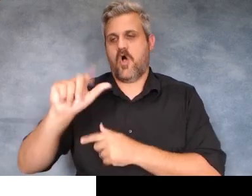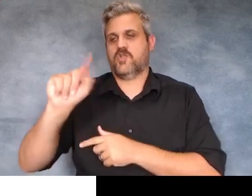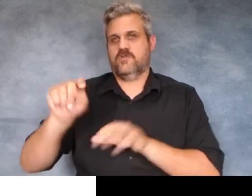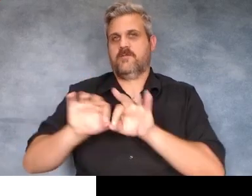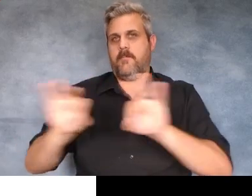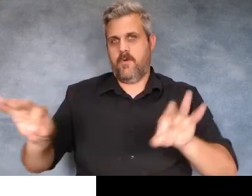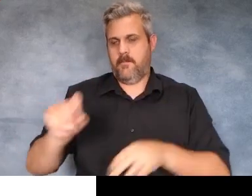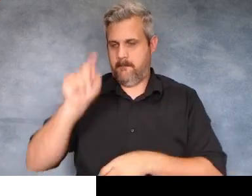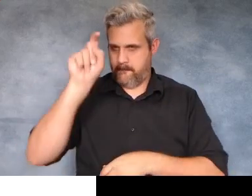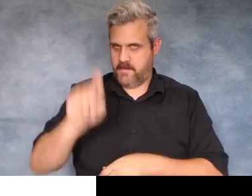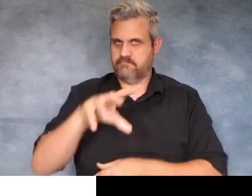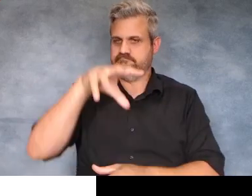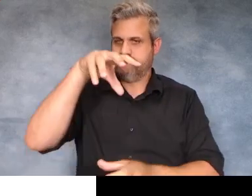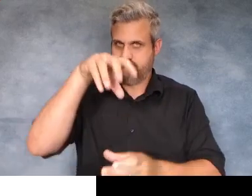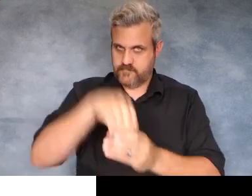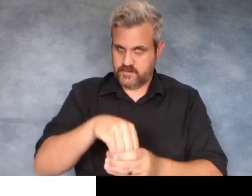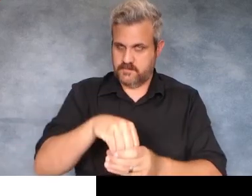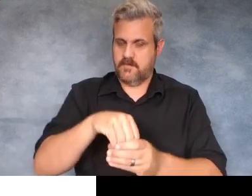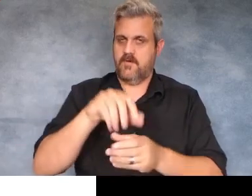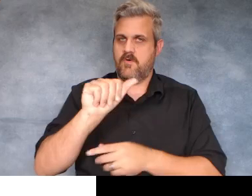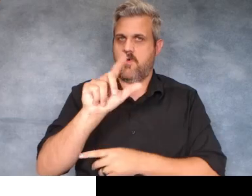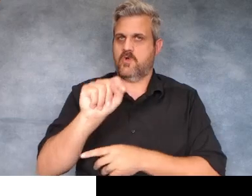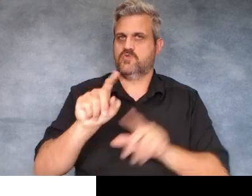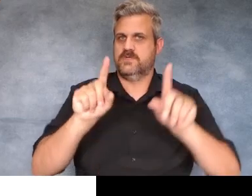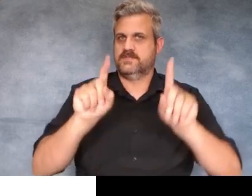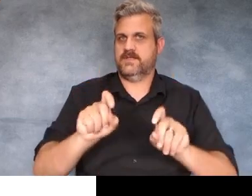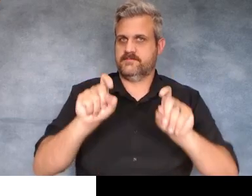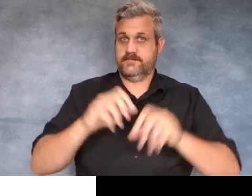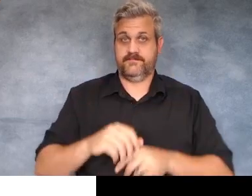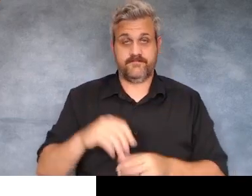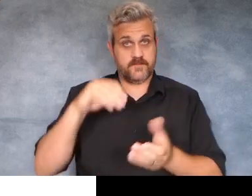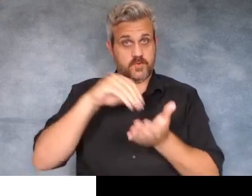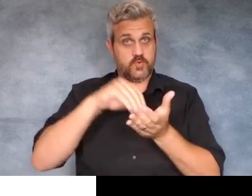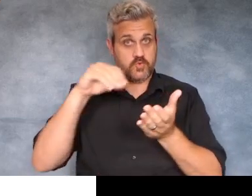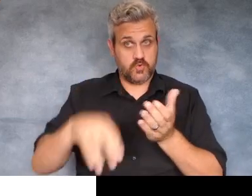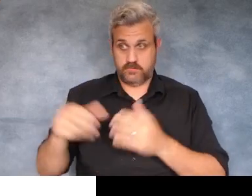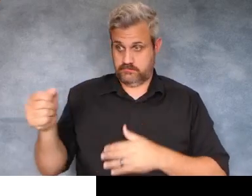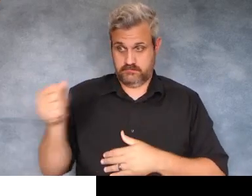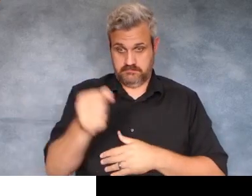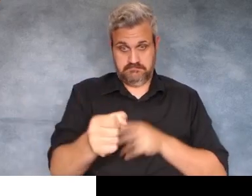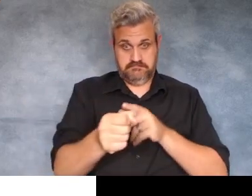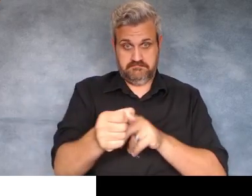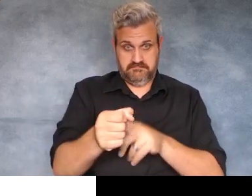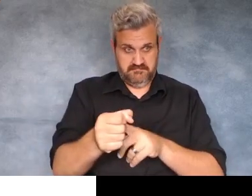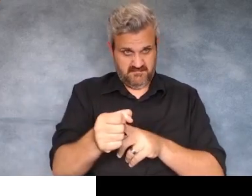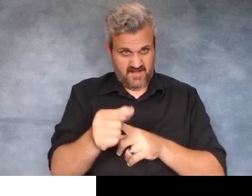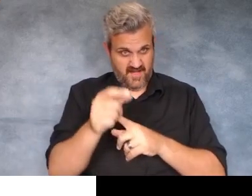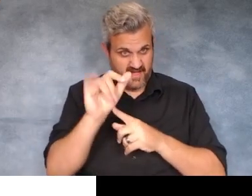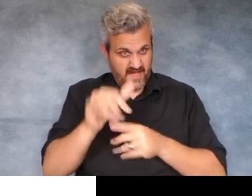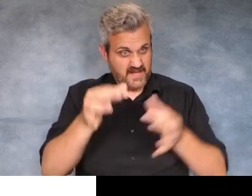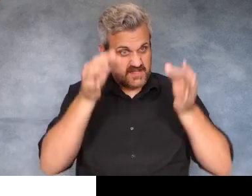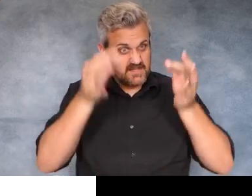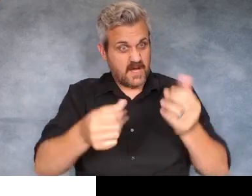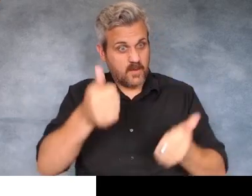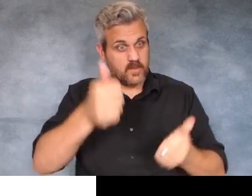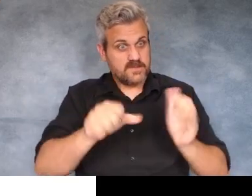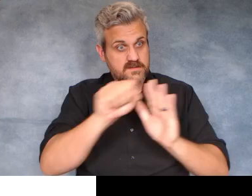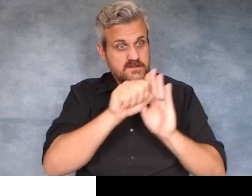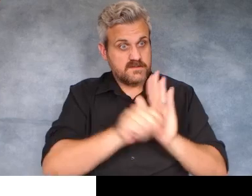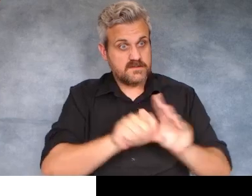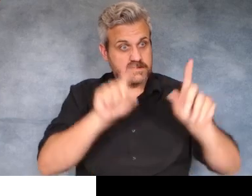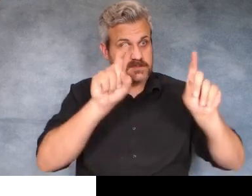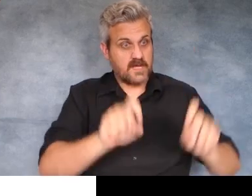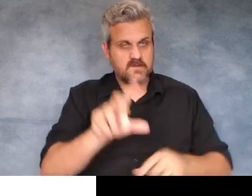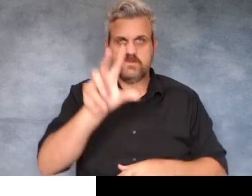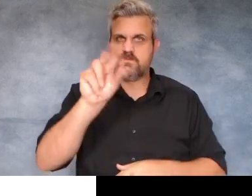be participating in the alternate assessment. A student's placement does not determine which assessment a student takes. The